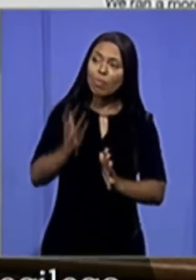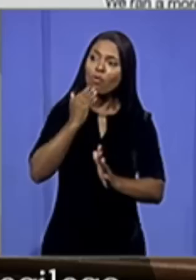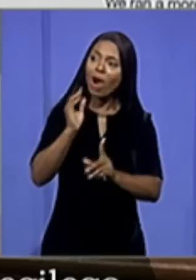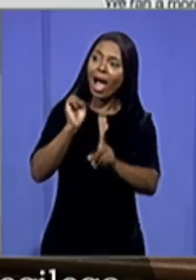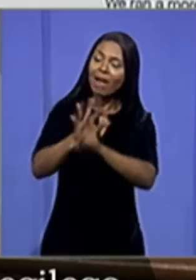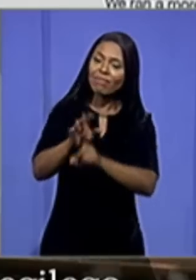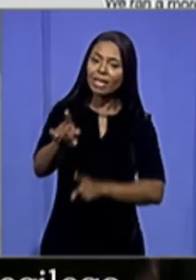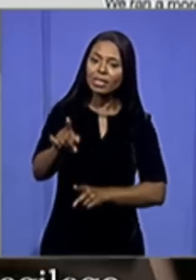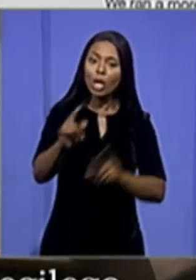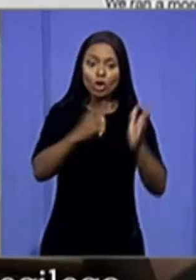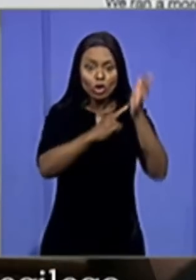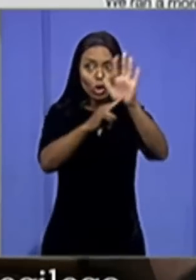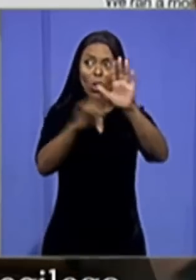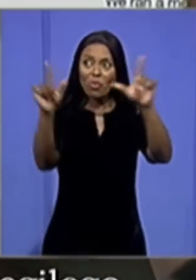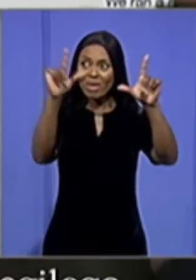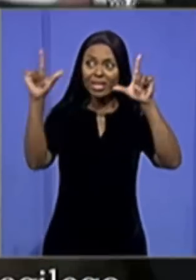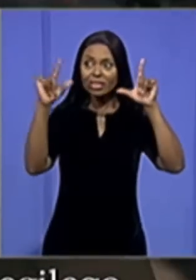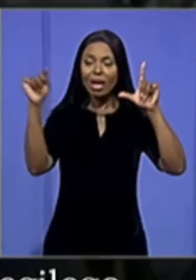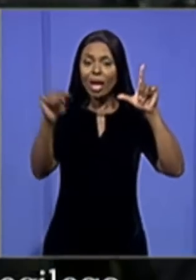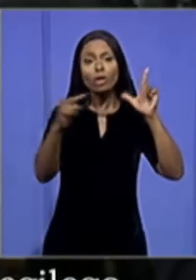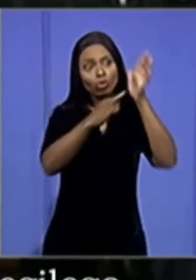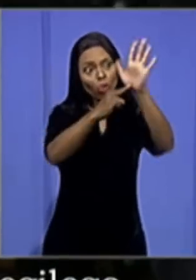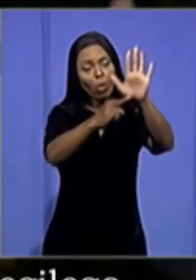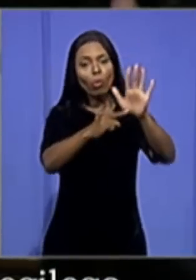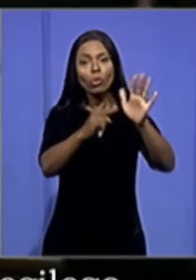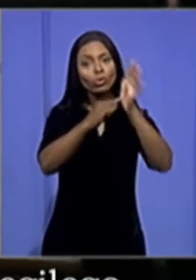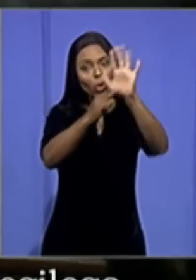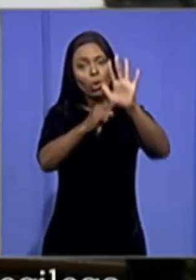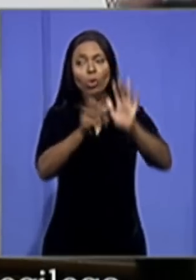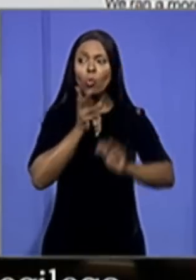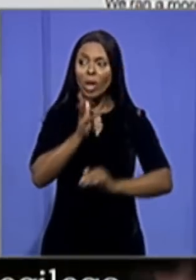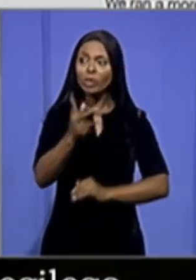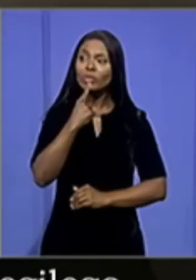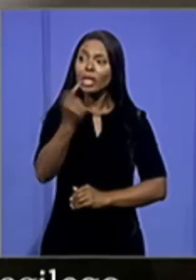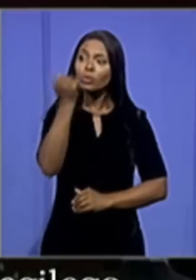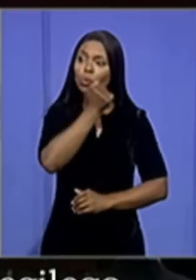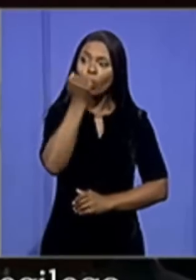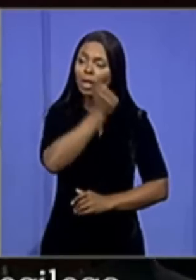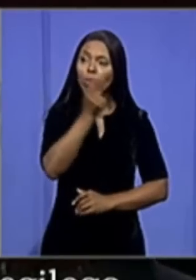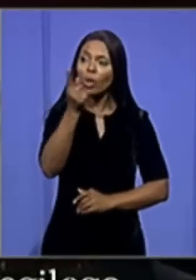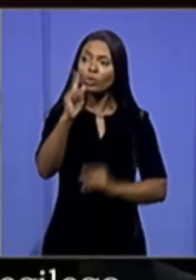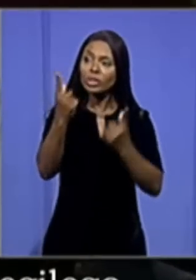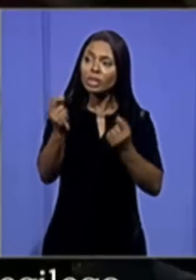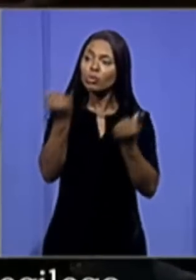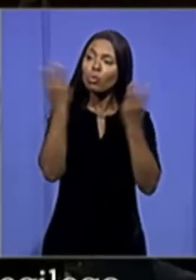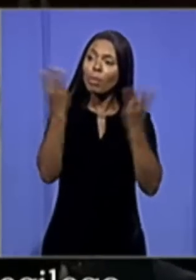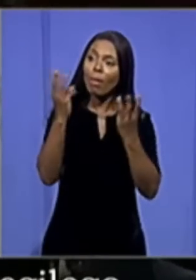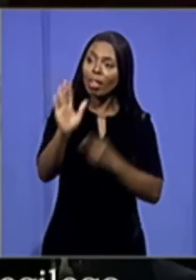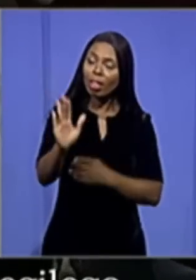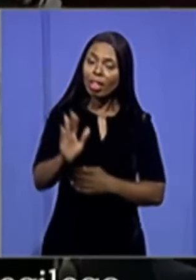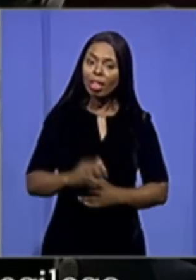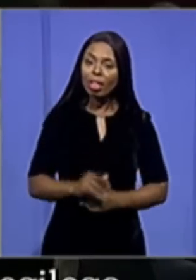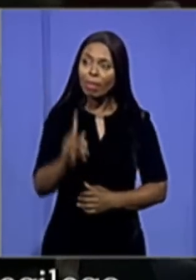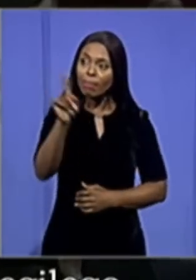them the pictures. Would you like to apologize for what you've done to these good people?